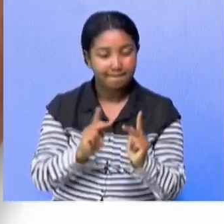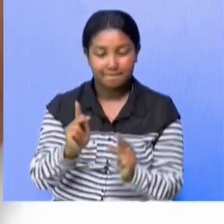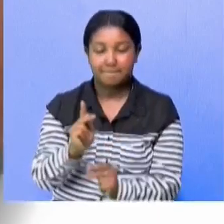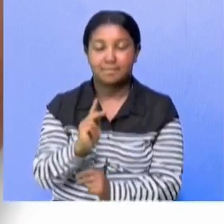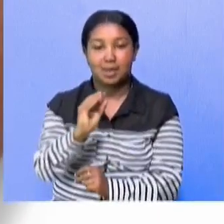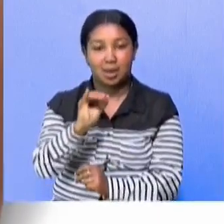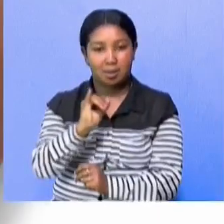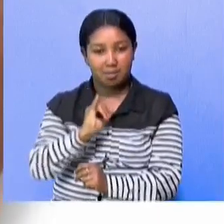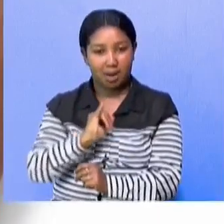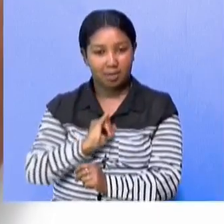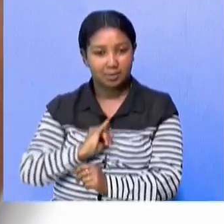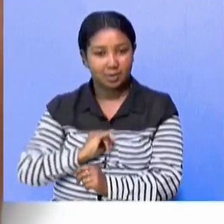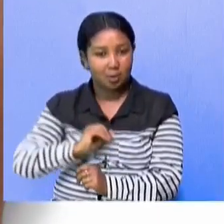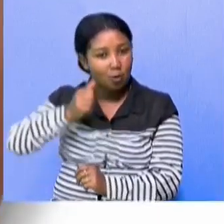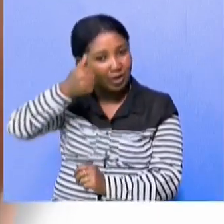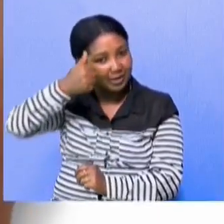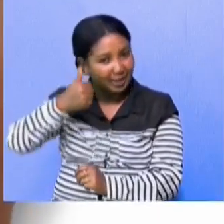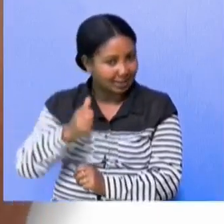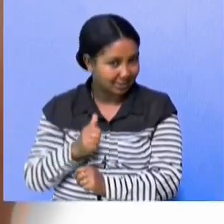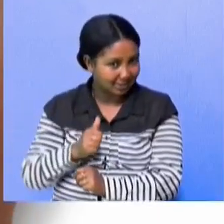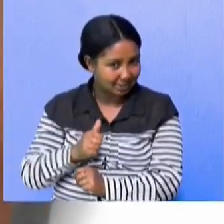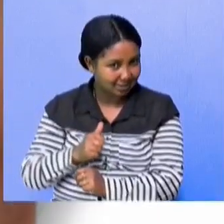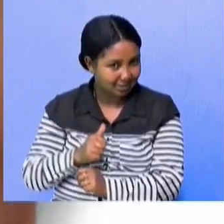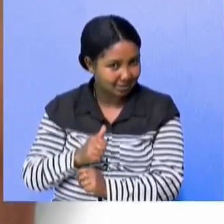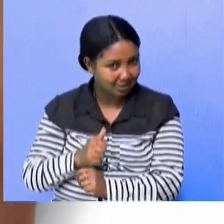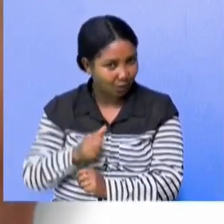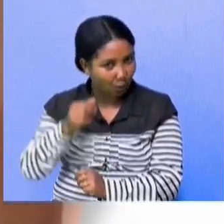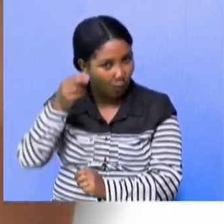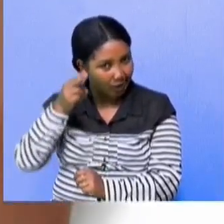my cousins.